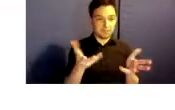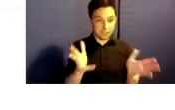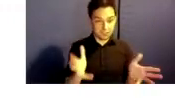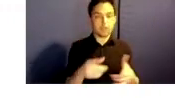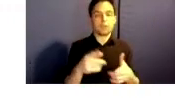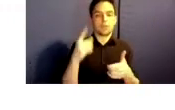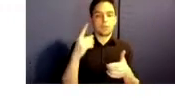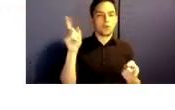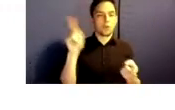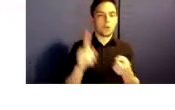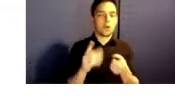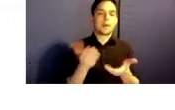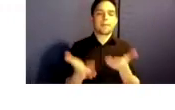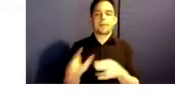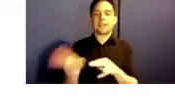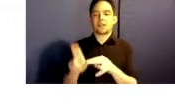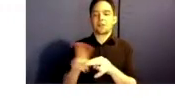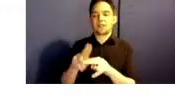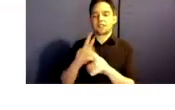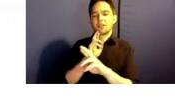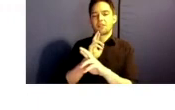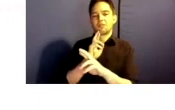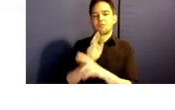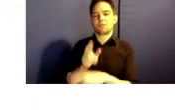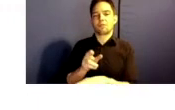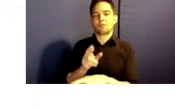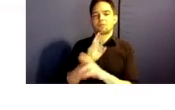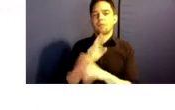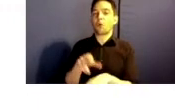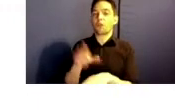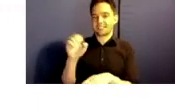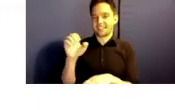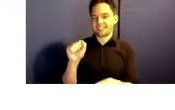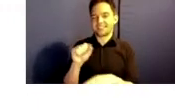see an increase in the number of reported cases.